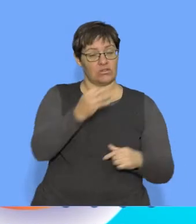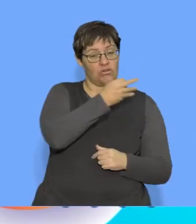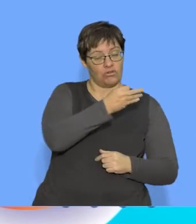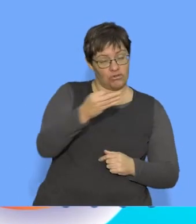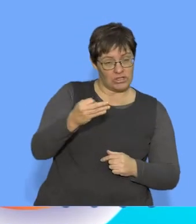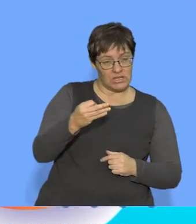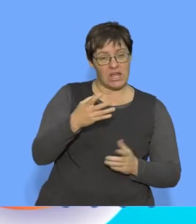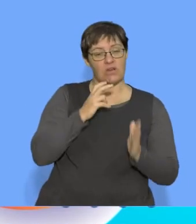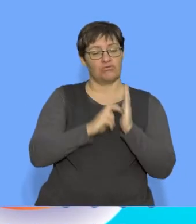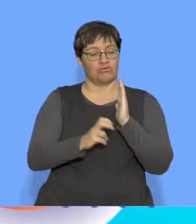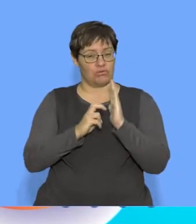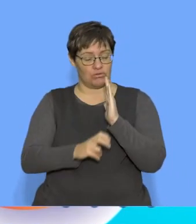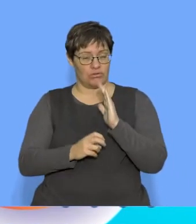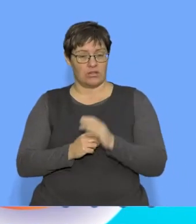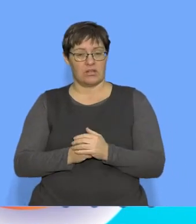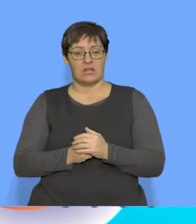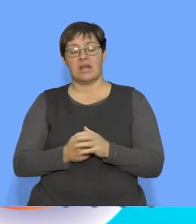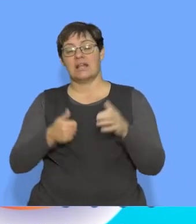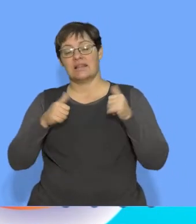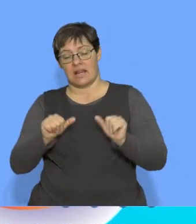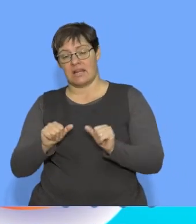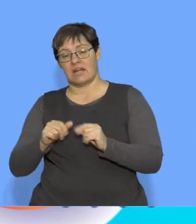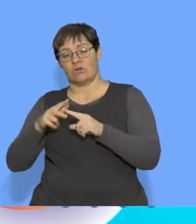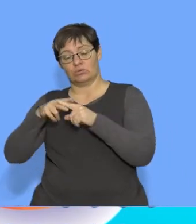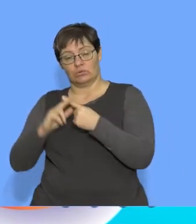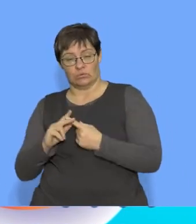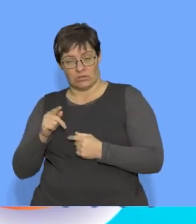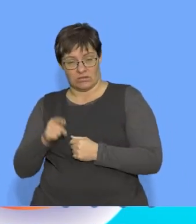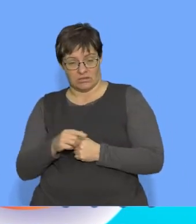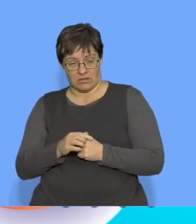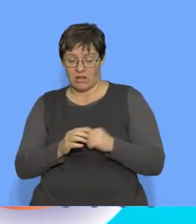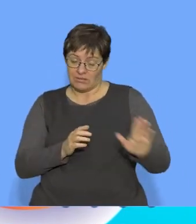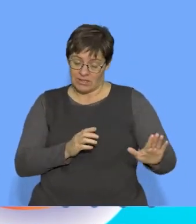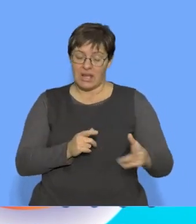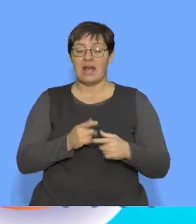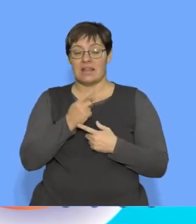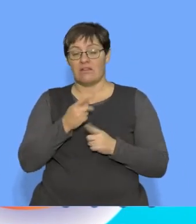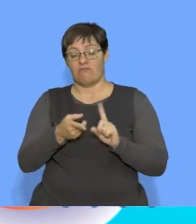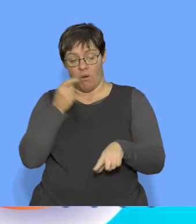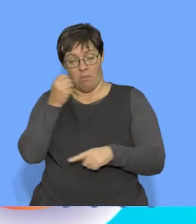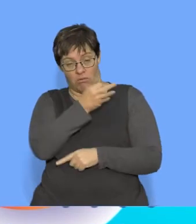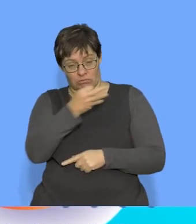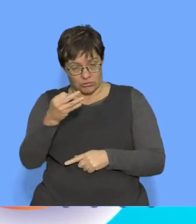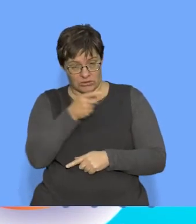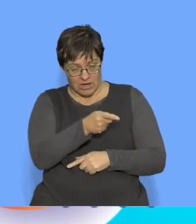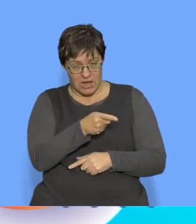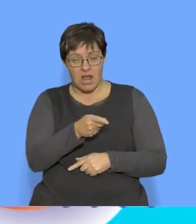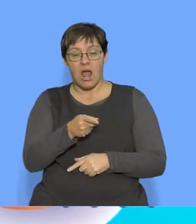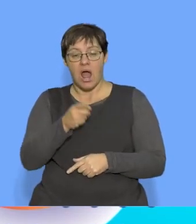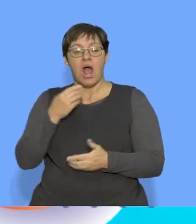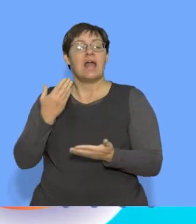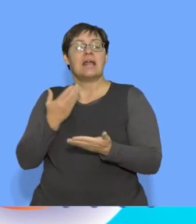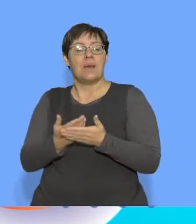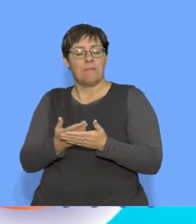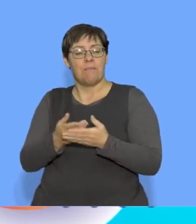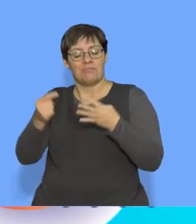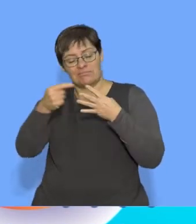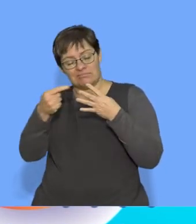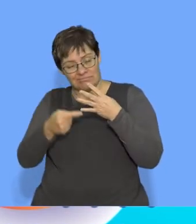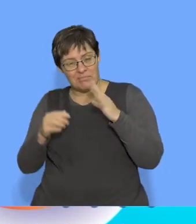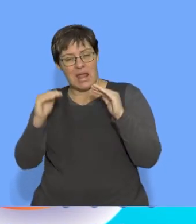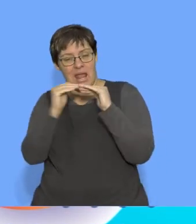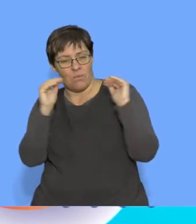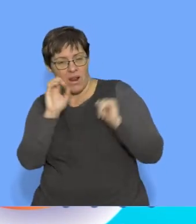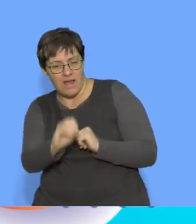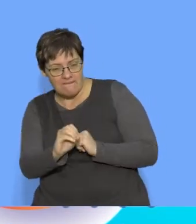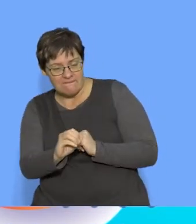use congruency as a rule, and then as a tool, and then from congruency you can claim that certain things